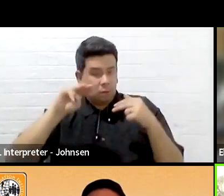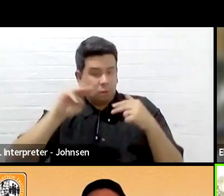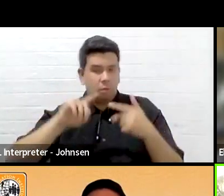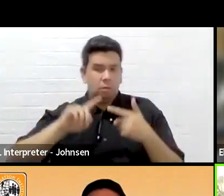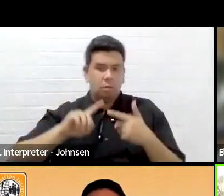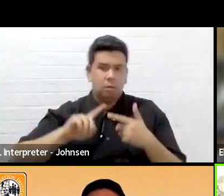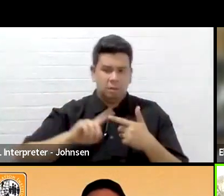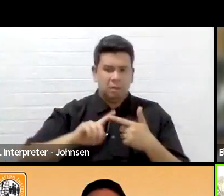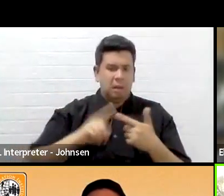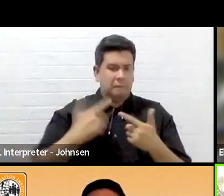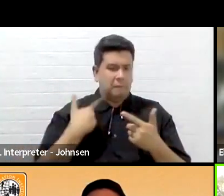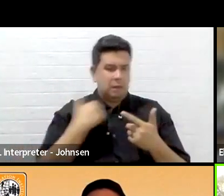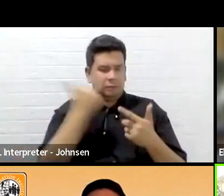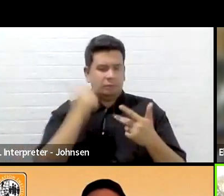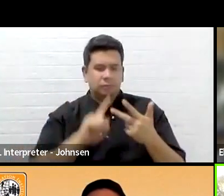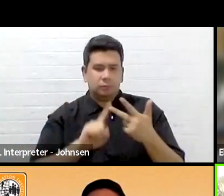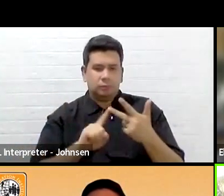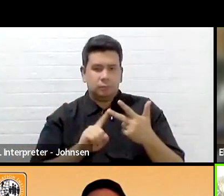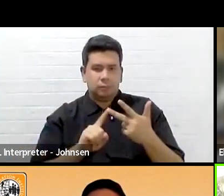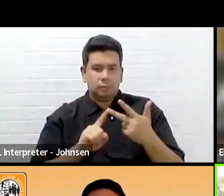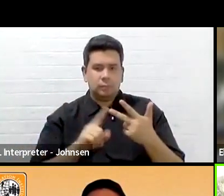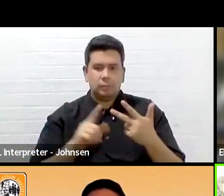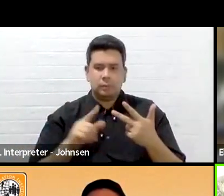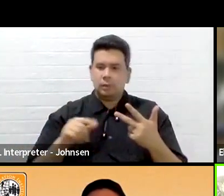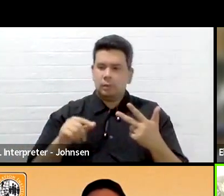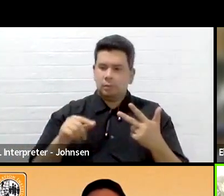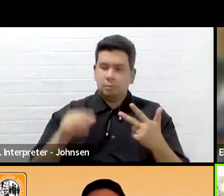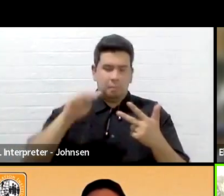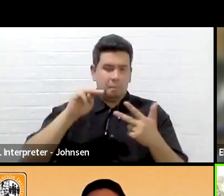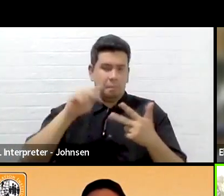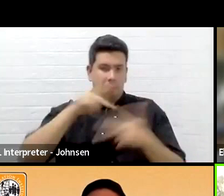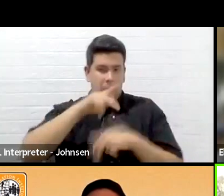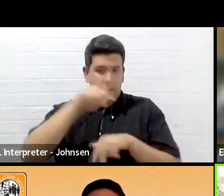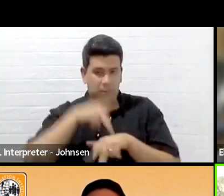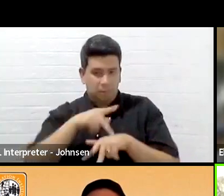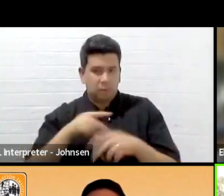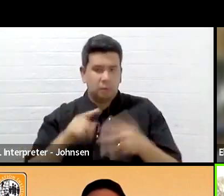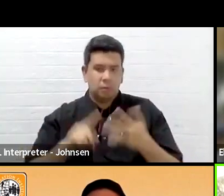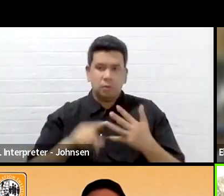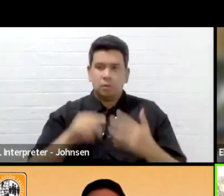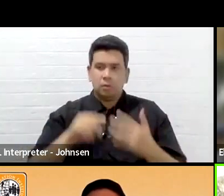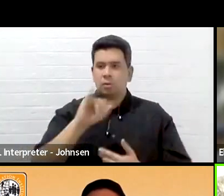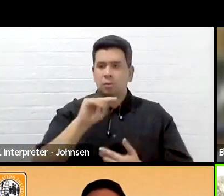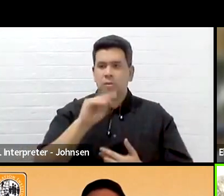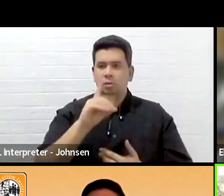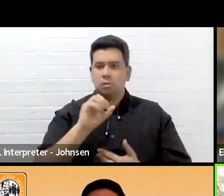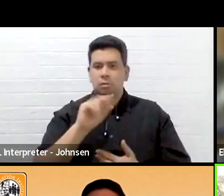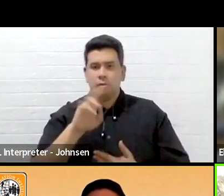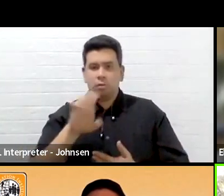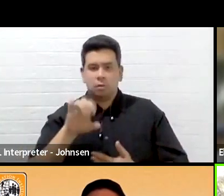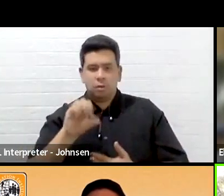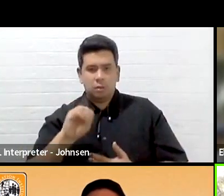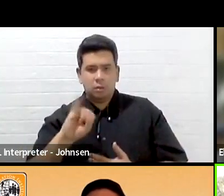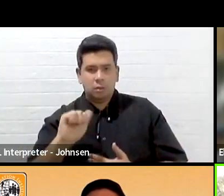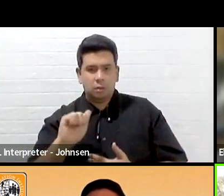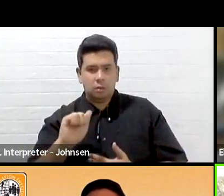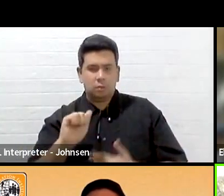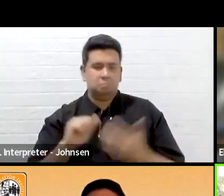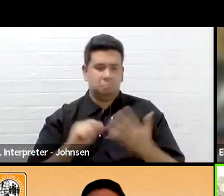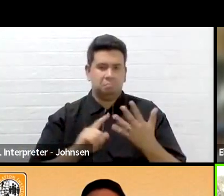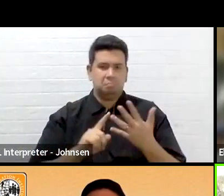case fatality rate is 2.7. So we would have an even higher case fatality